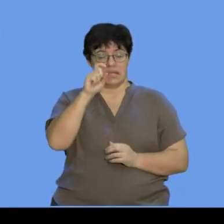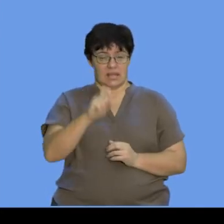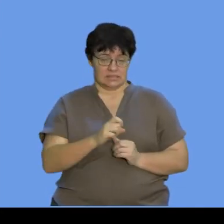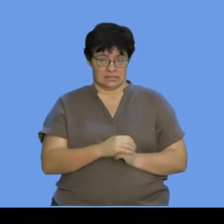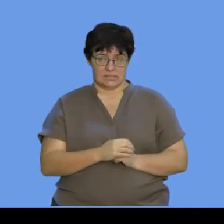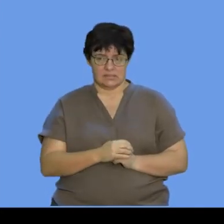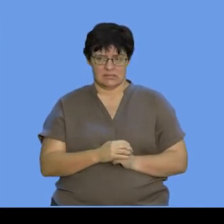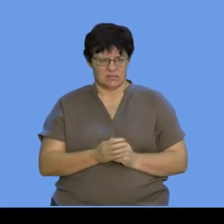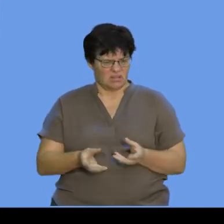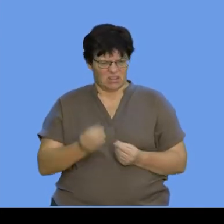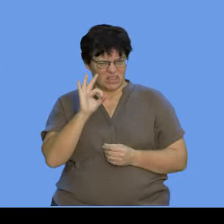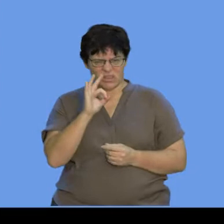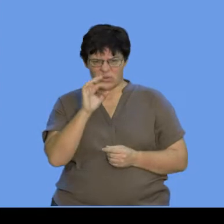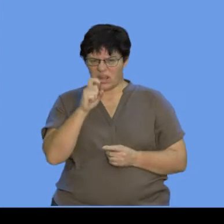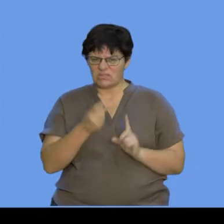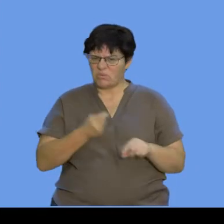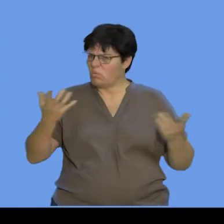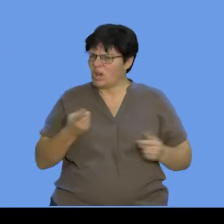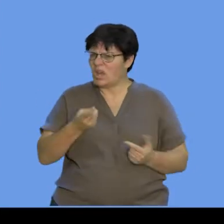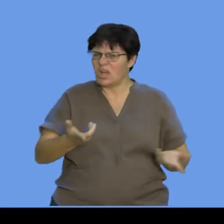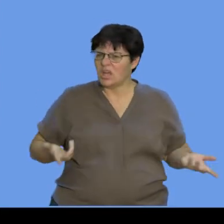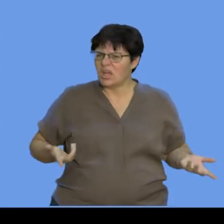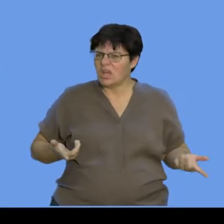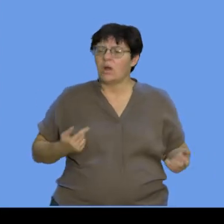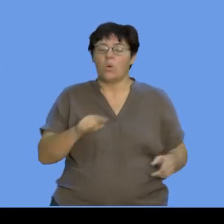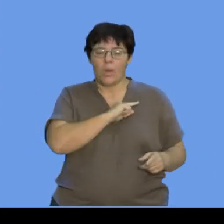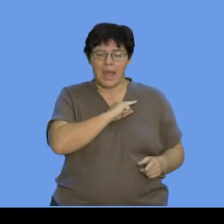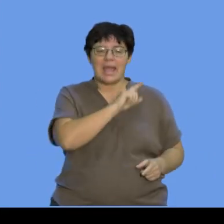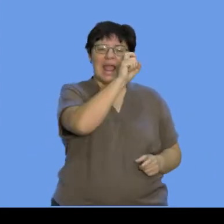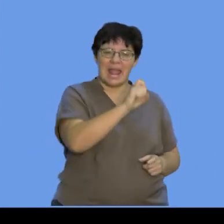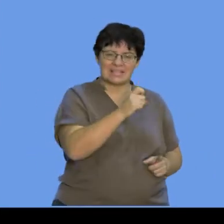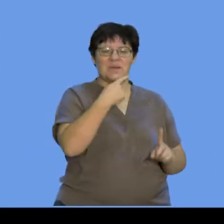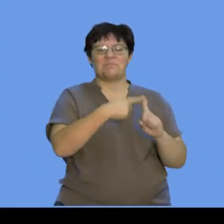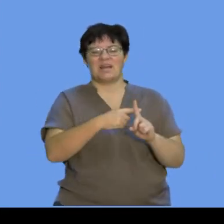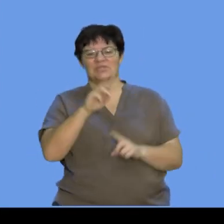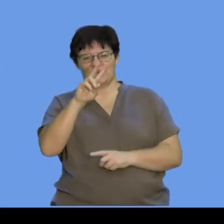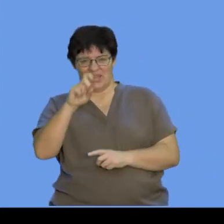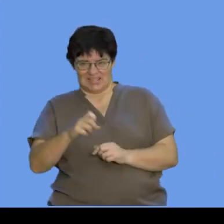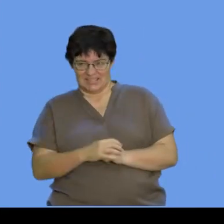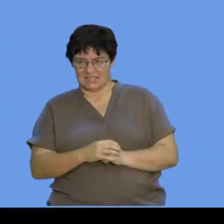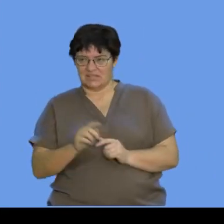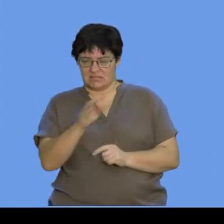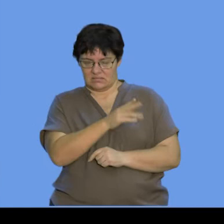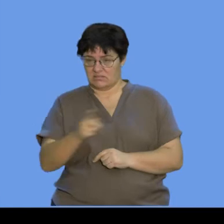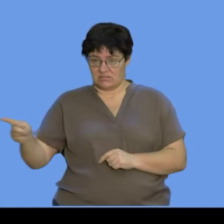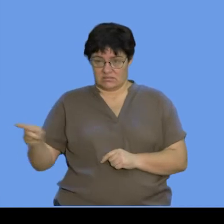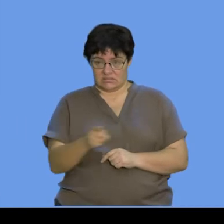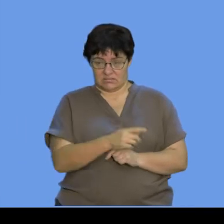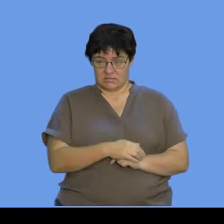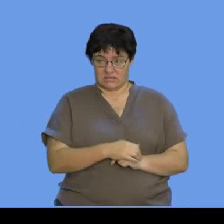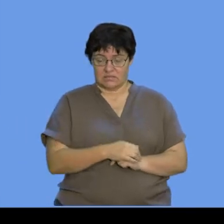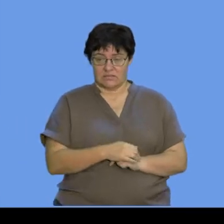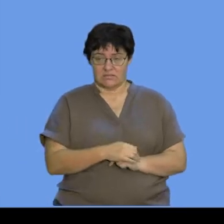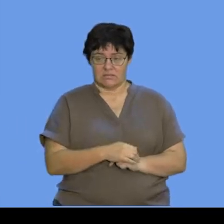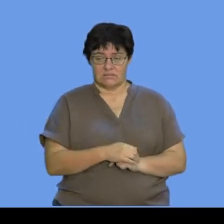the 3x. And where do I get the 3x from? I get it from adding the x plus the 2x, right? Which